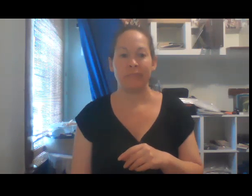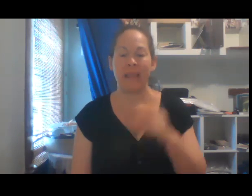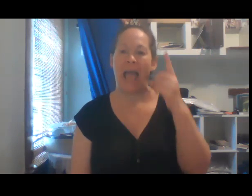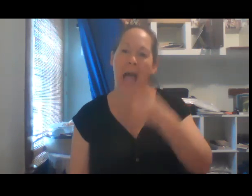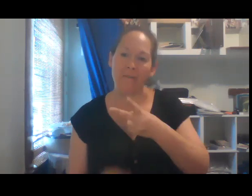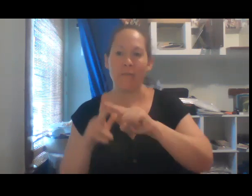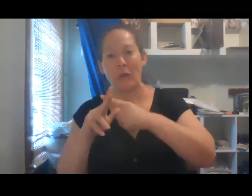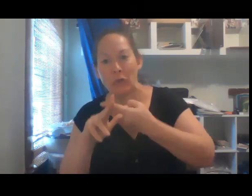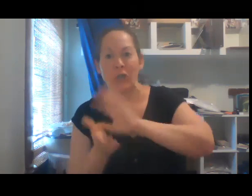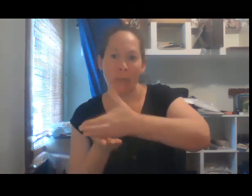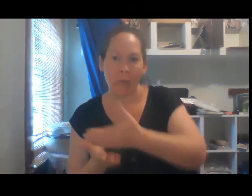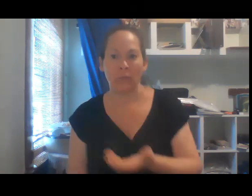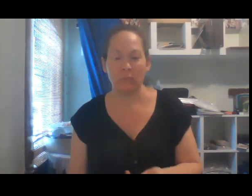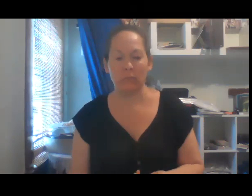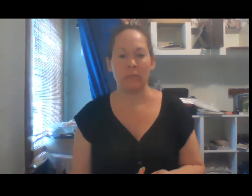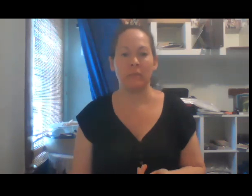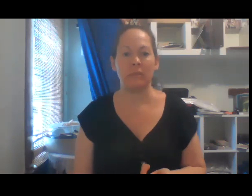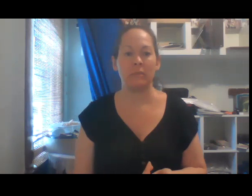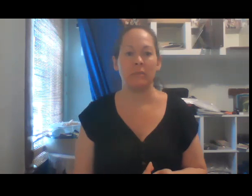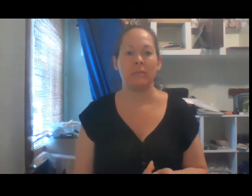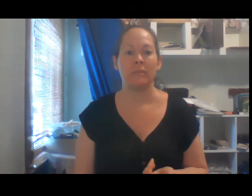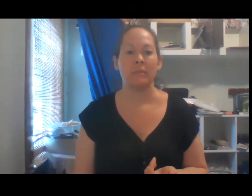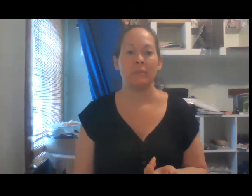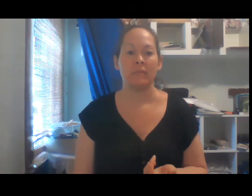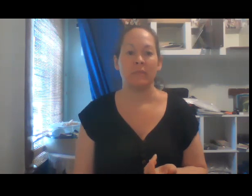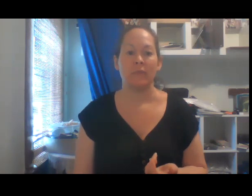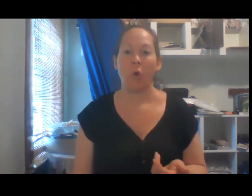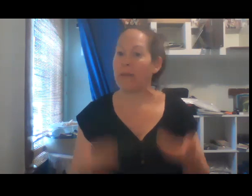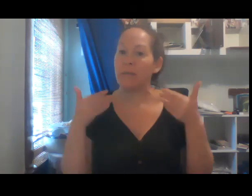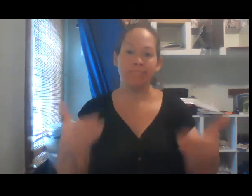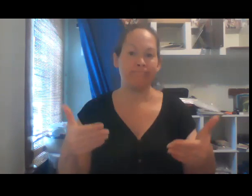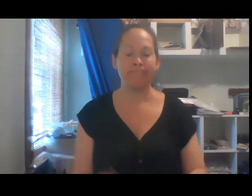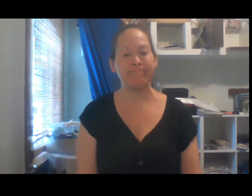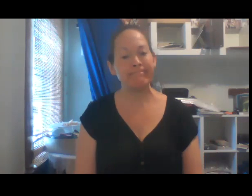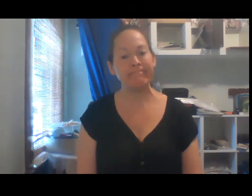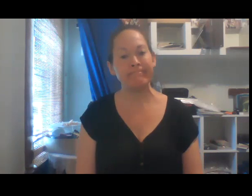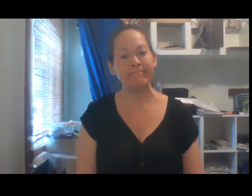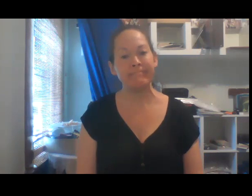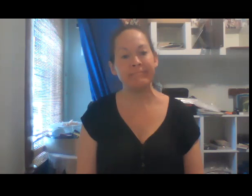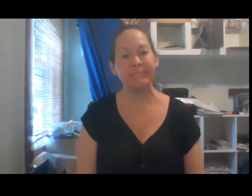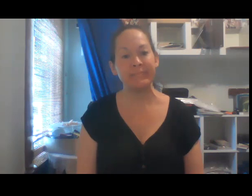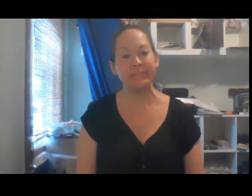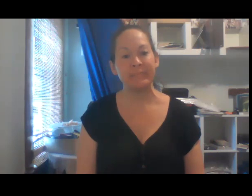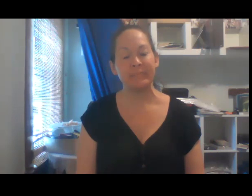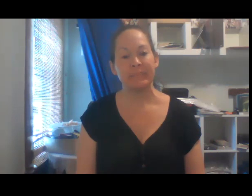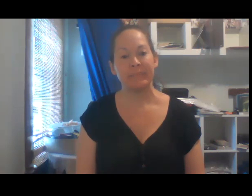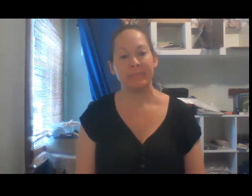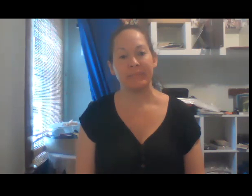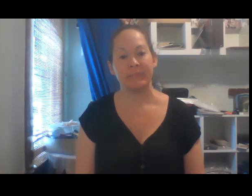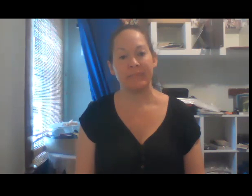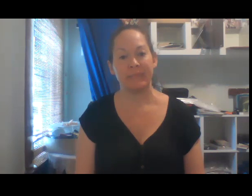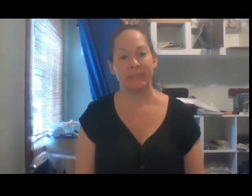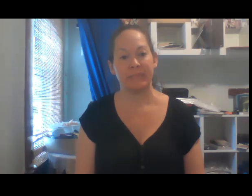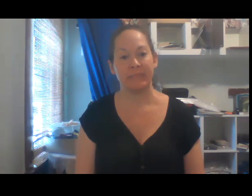That's good. So let's do something here. Let's jump right here. At 14 days, 1/2